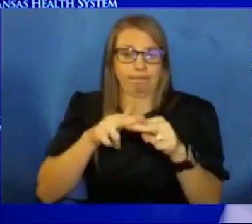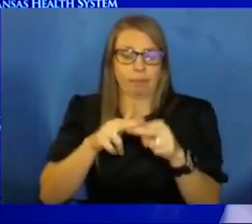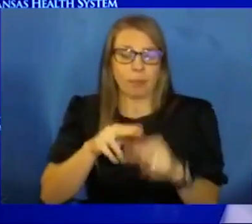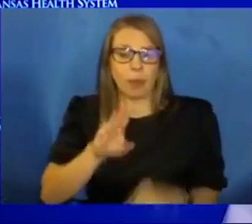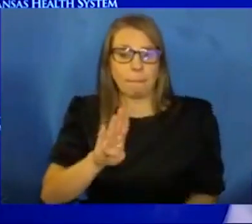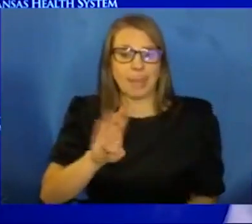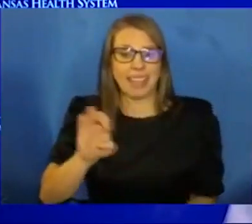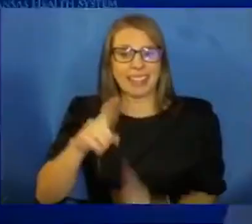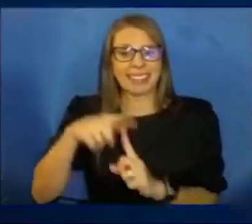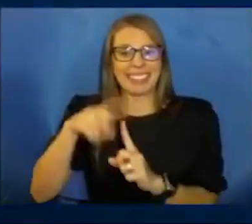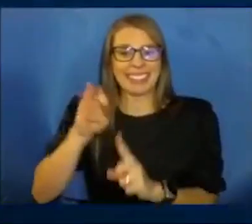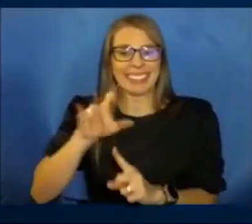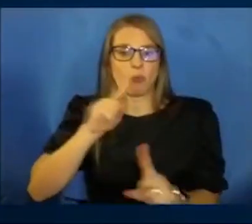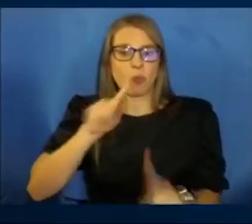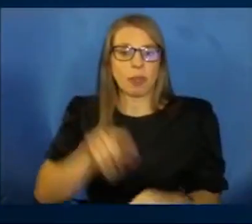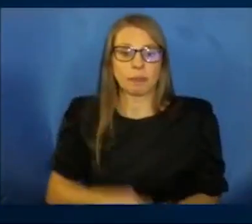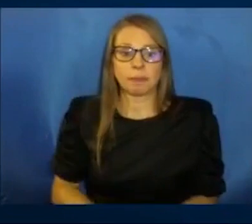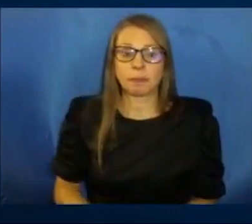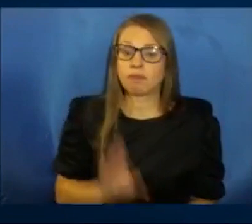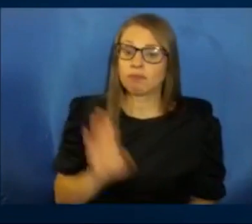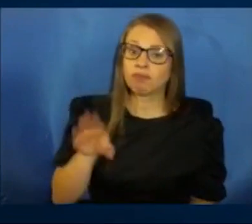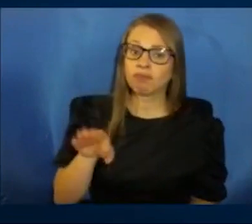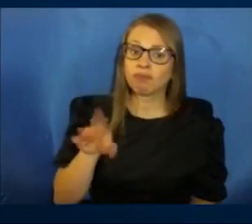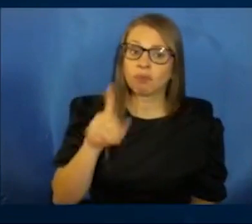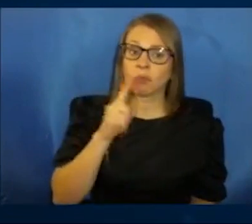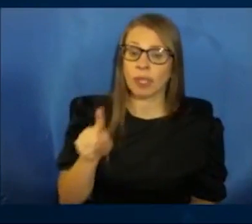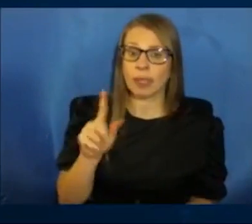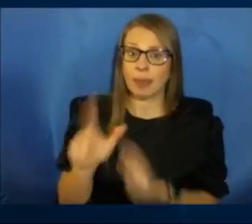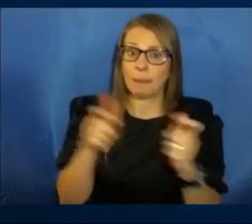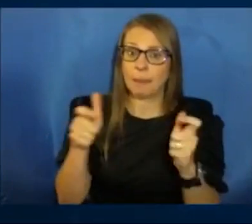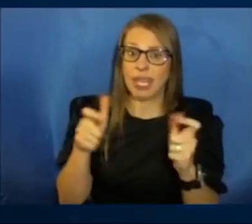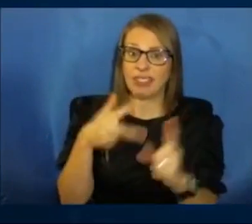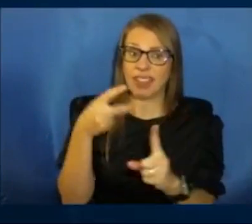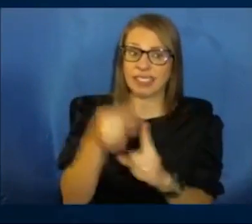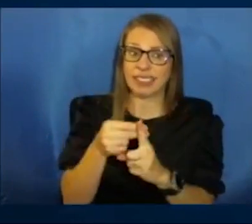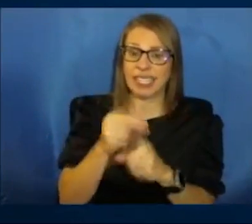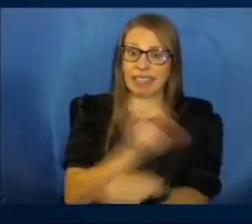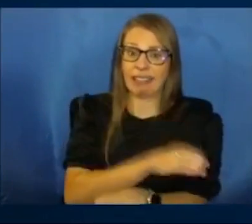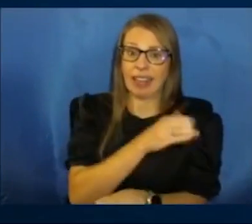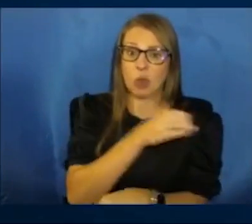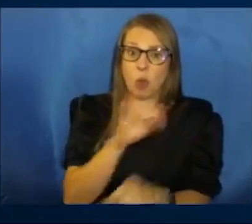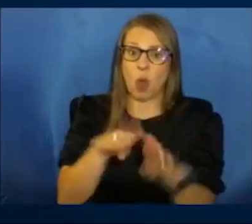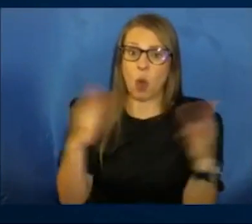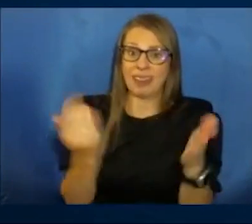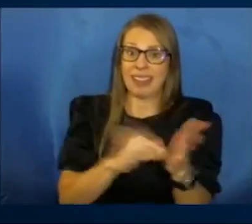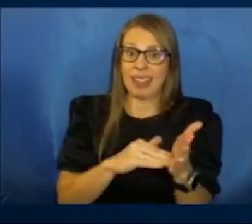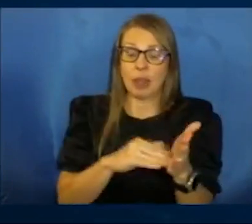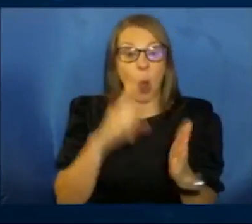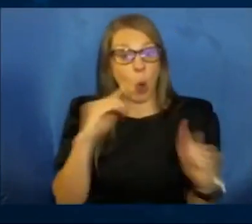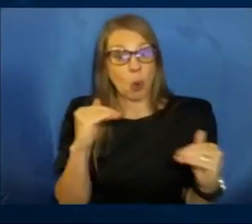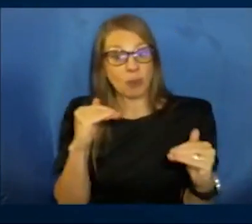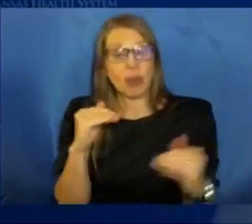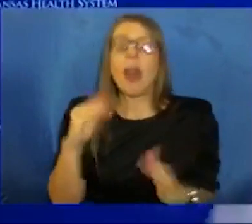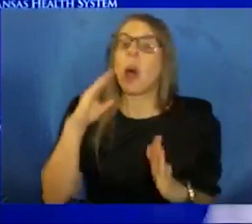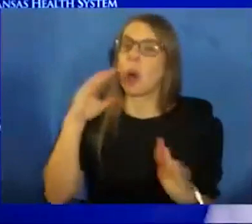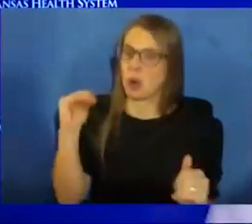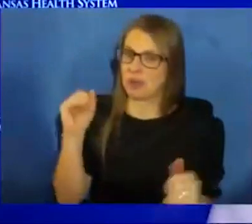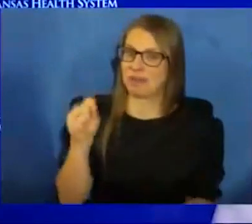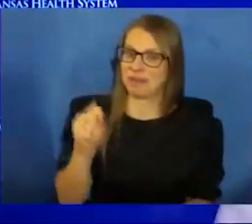Again, we know that your body will still make those memory B cells and T cells, but getting vaccinated will help boost those responses and those